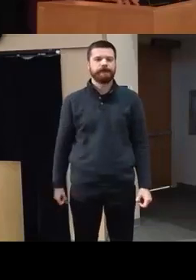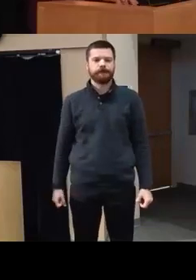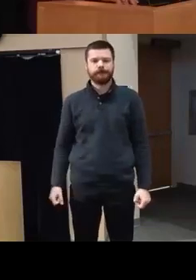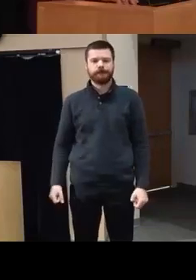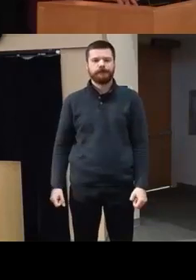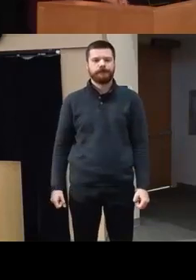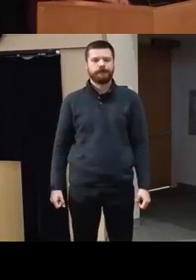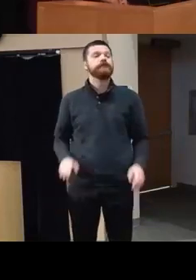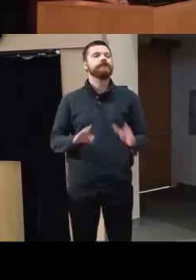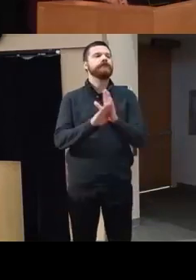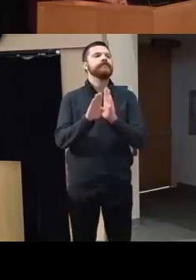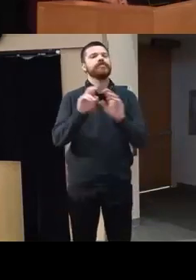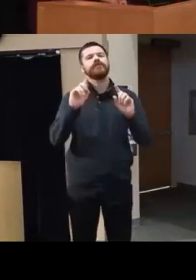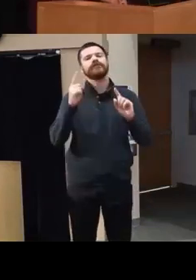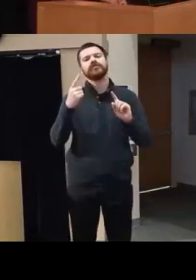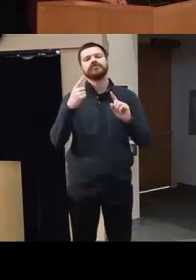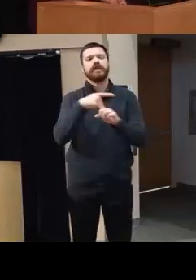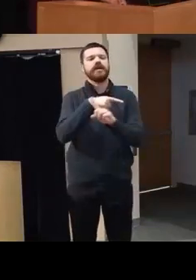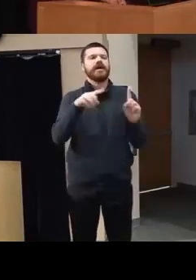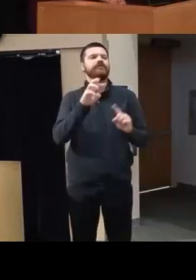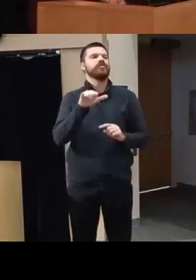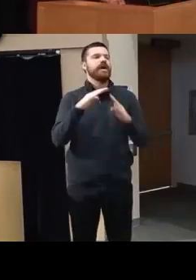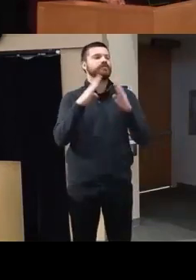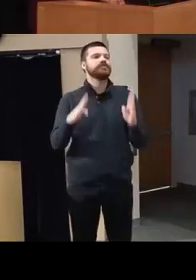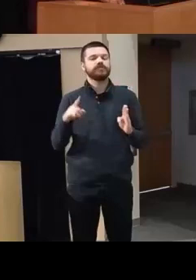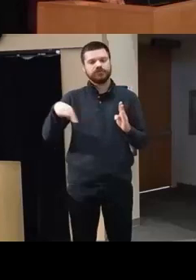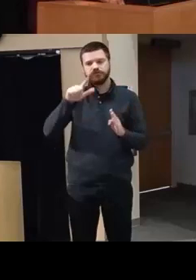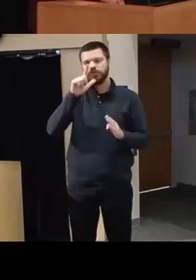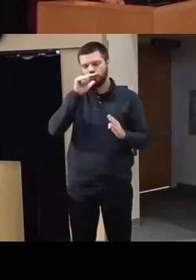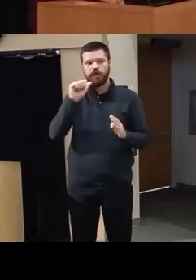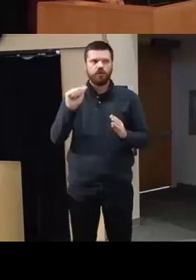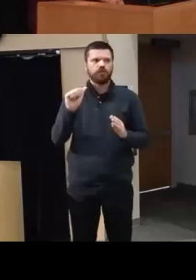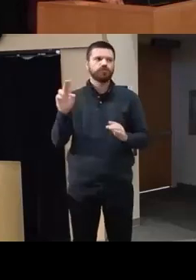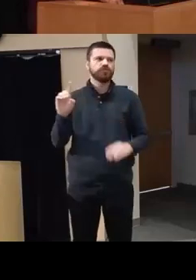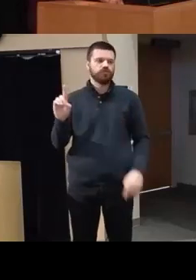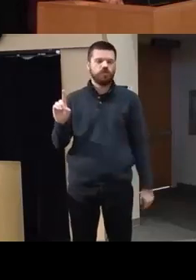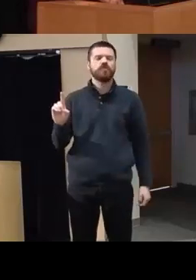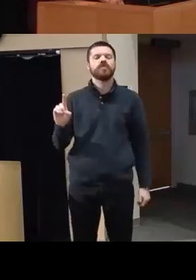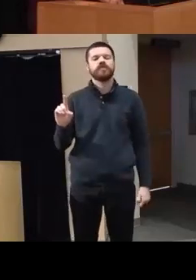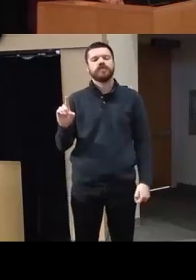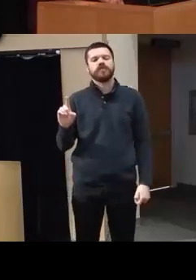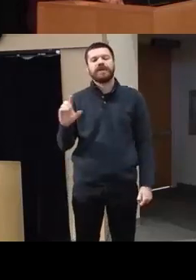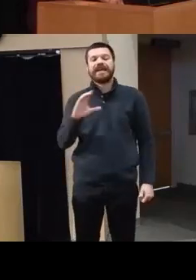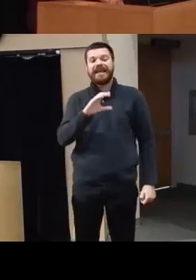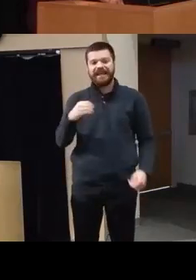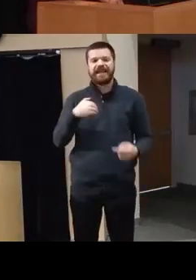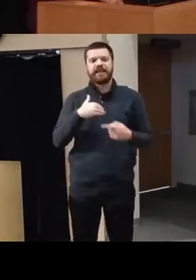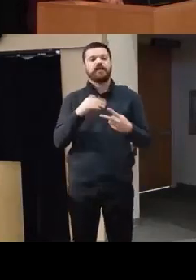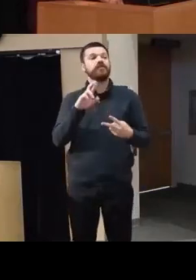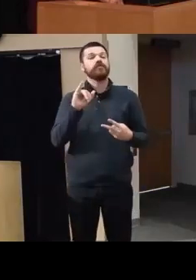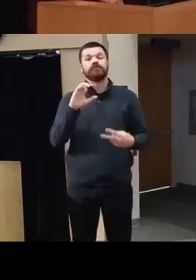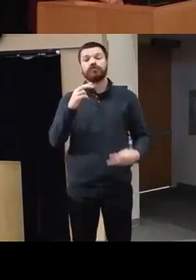develop the first halfway house for people with alcohol use disorder. And there is a Richards